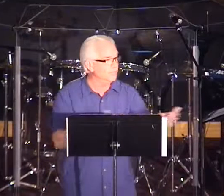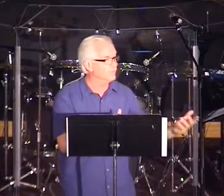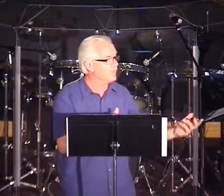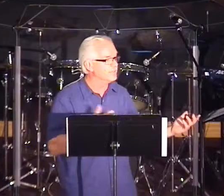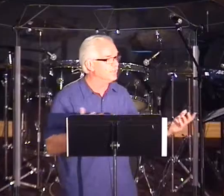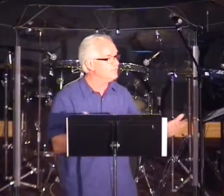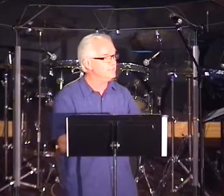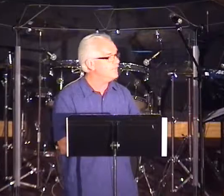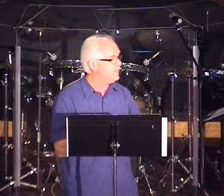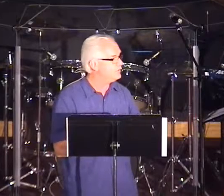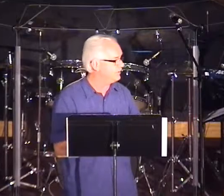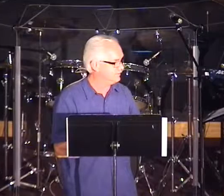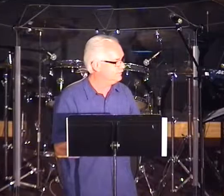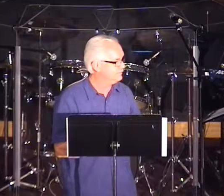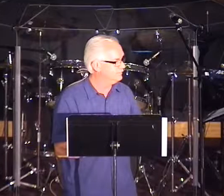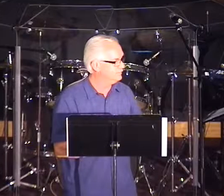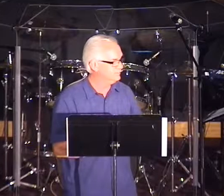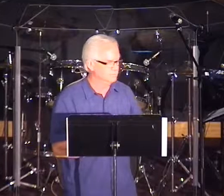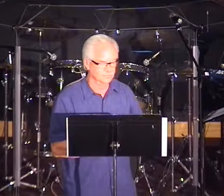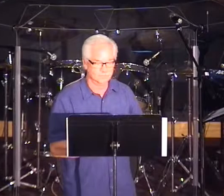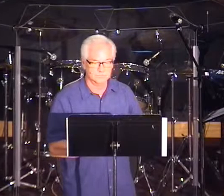hostility towards God. It's against his nature.